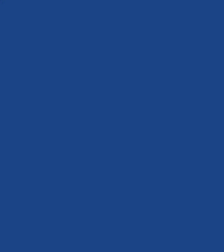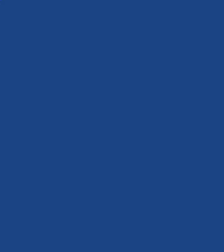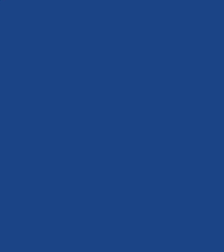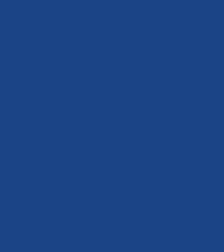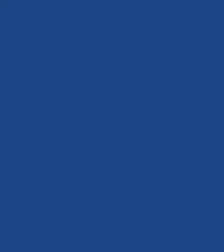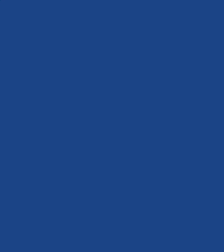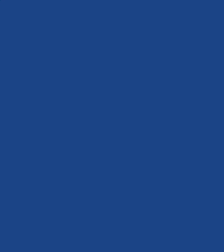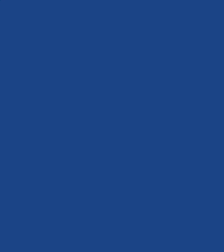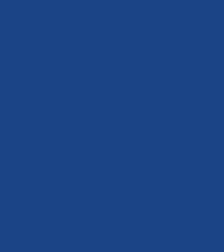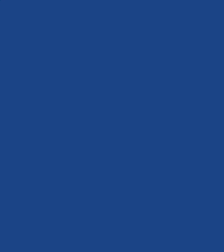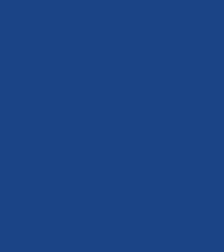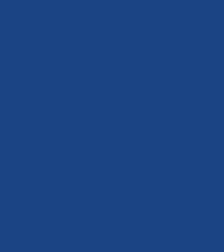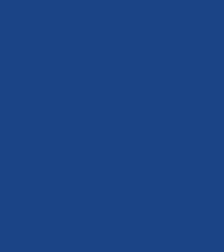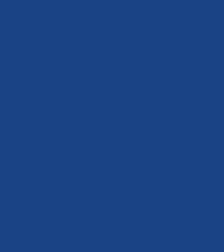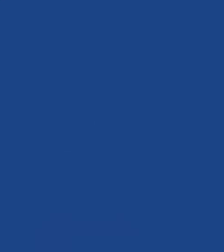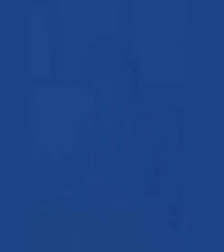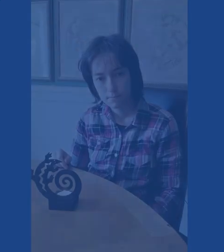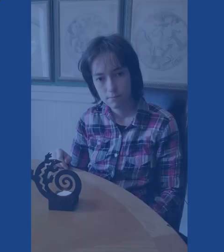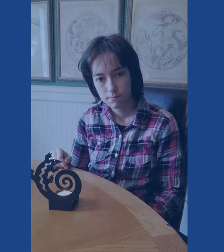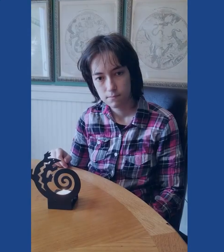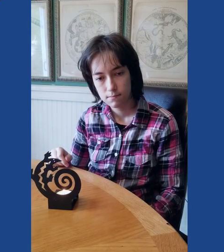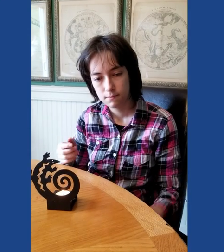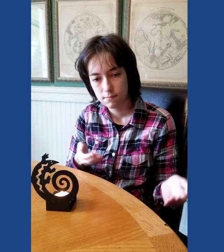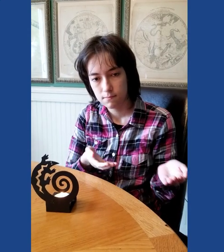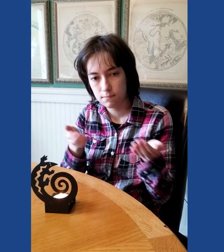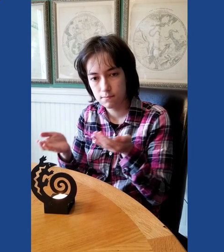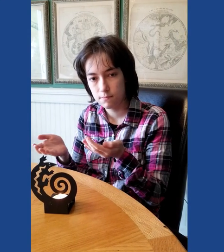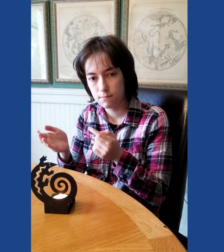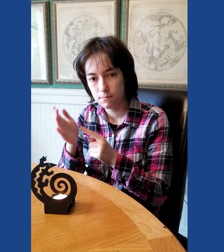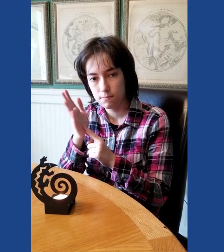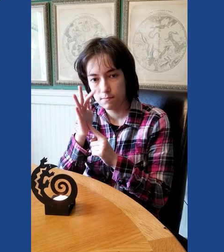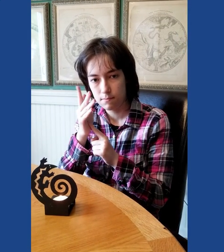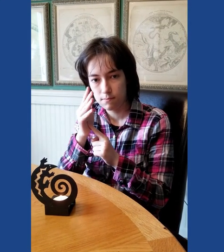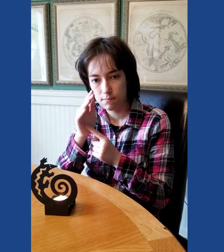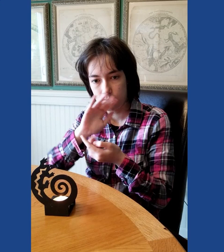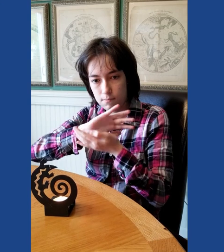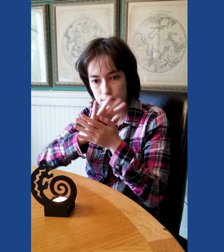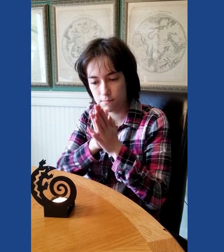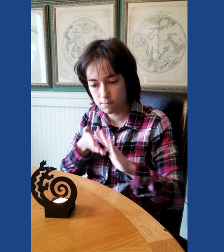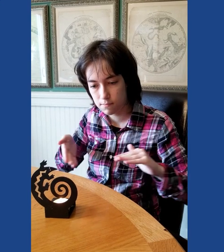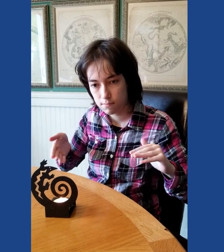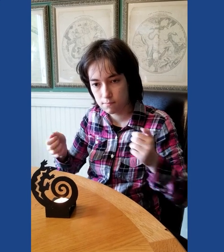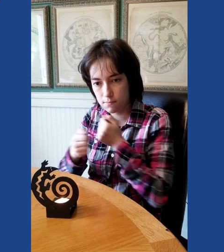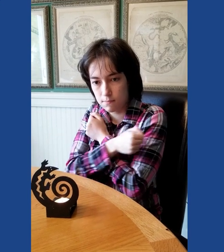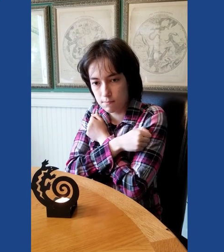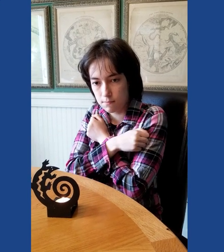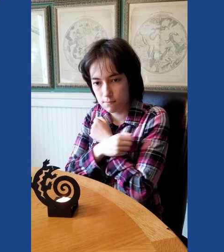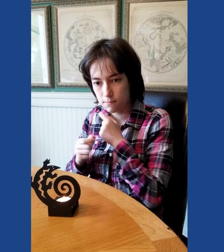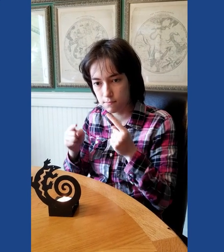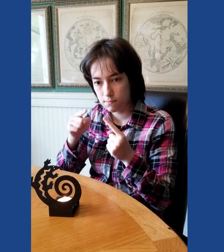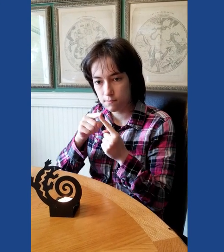please join me in the words of our chalice extinguishing. Carry the flame of peace and